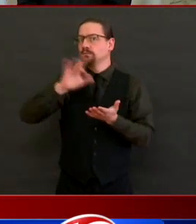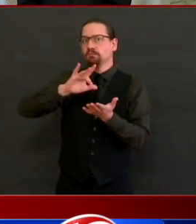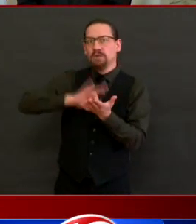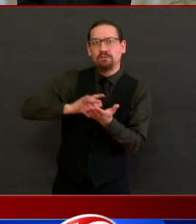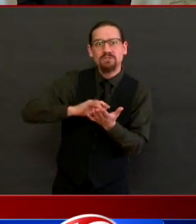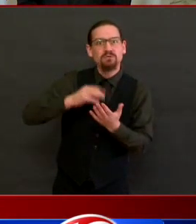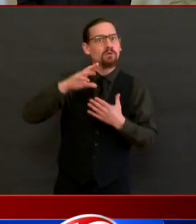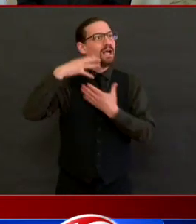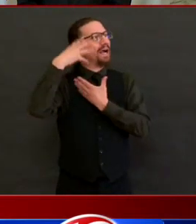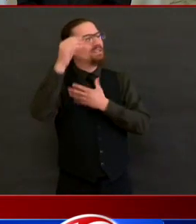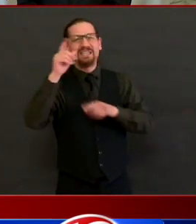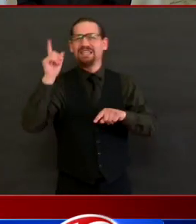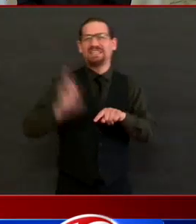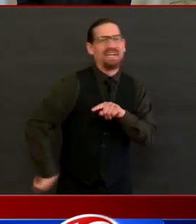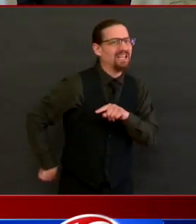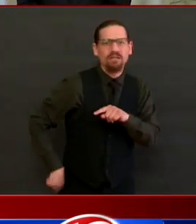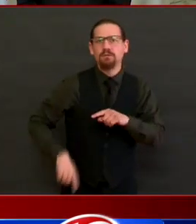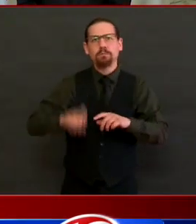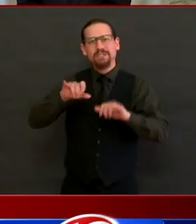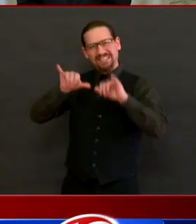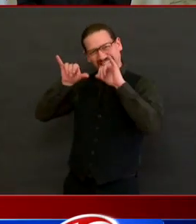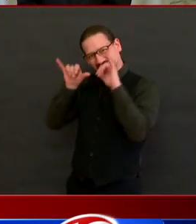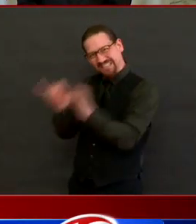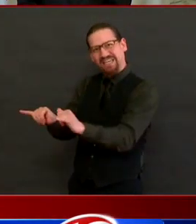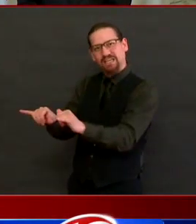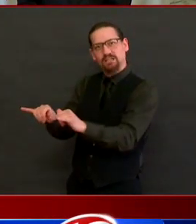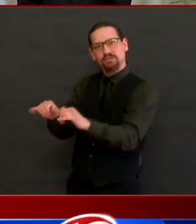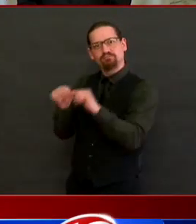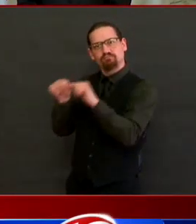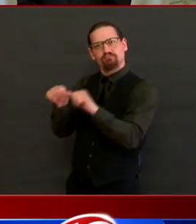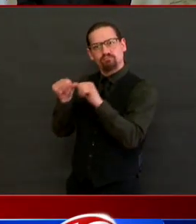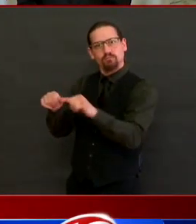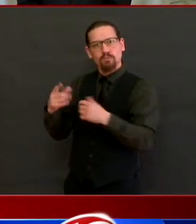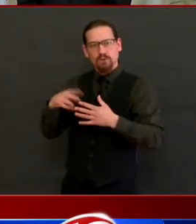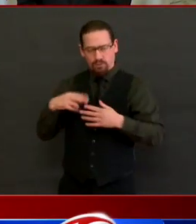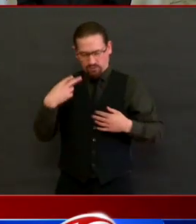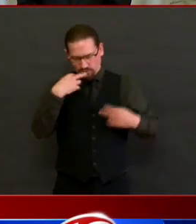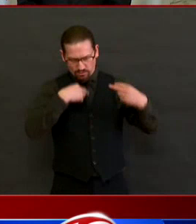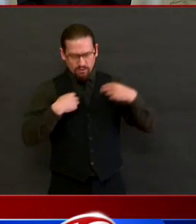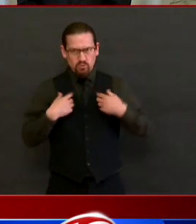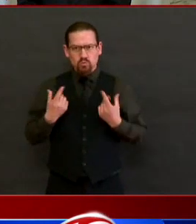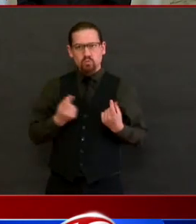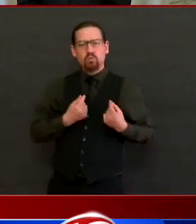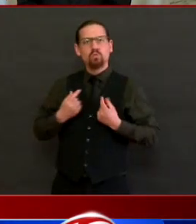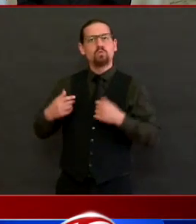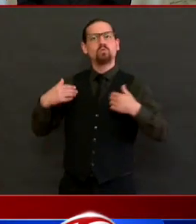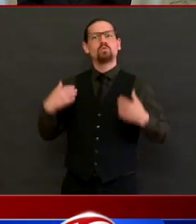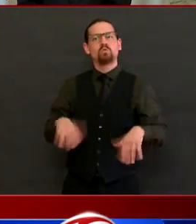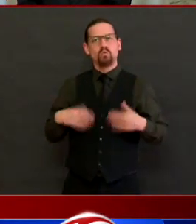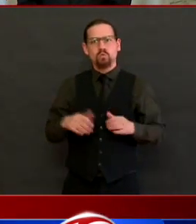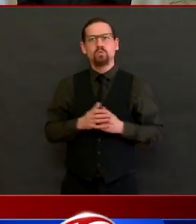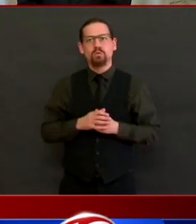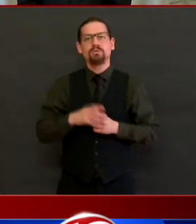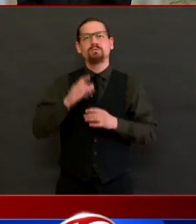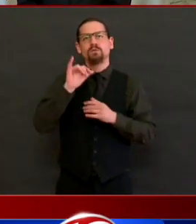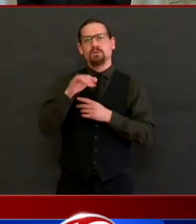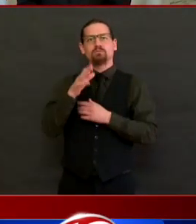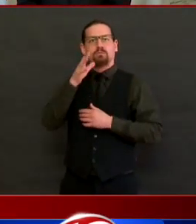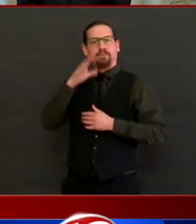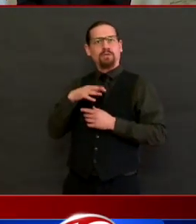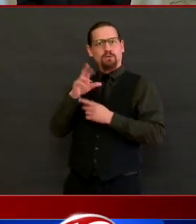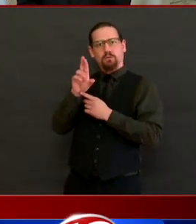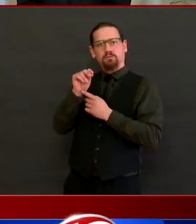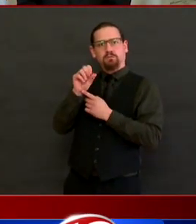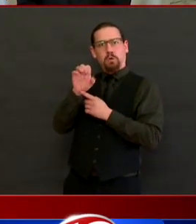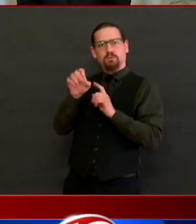of about 60 people, which is a cross-sector team, it's people from the health department, our Office of Planning, housing